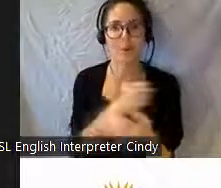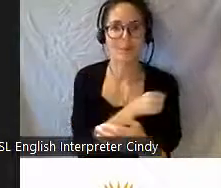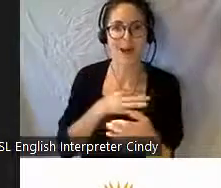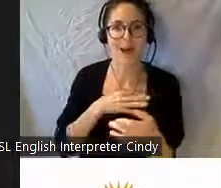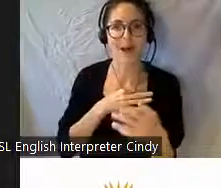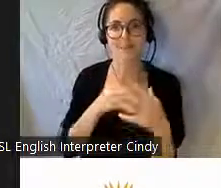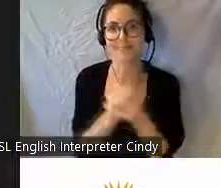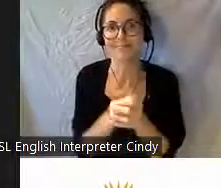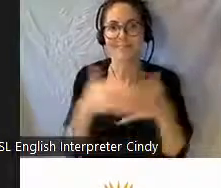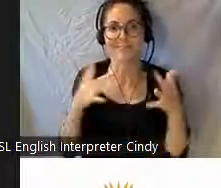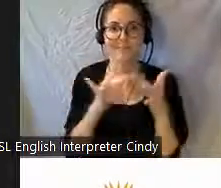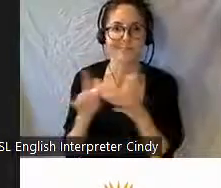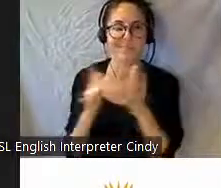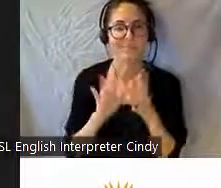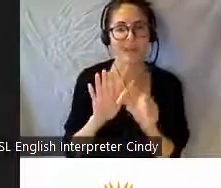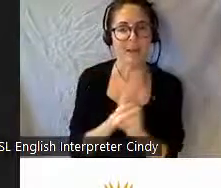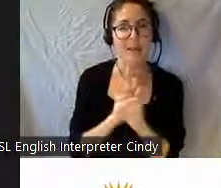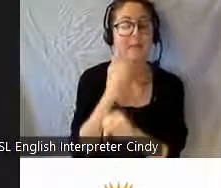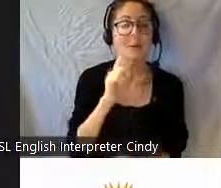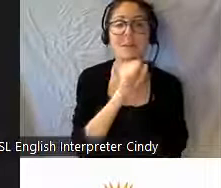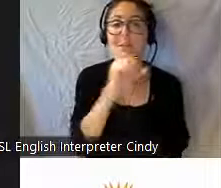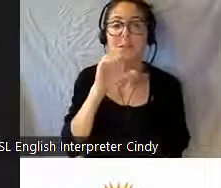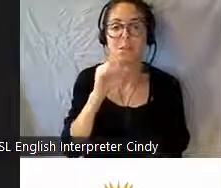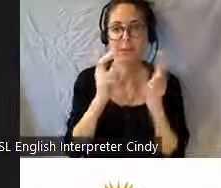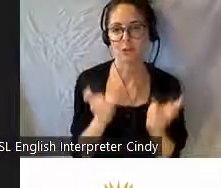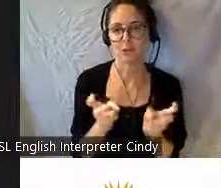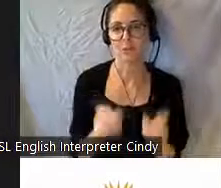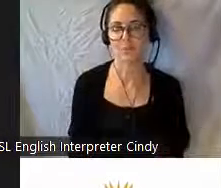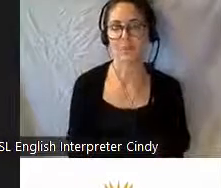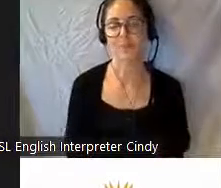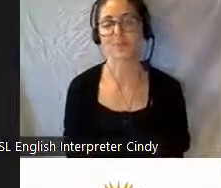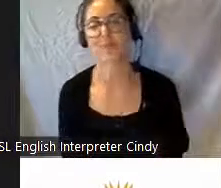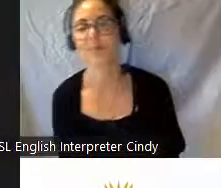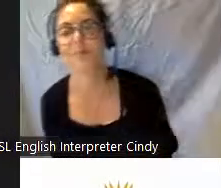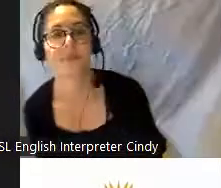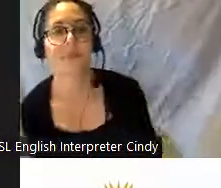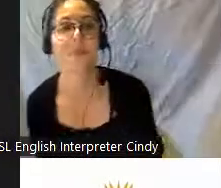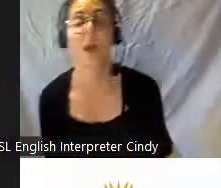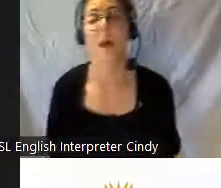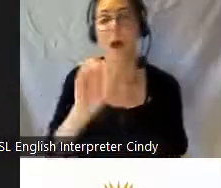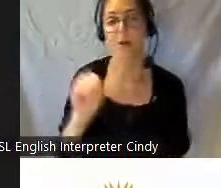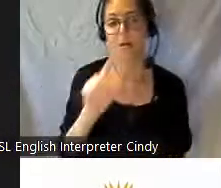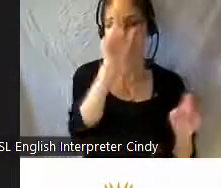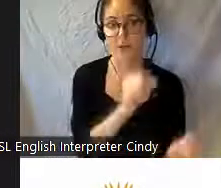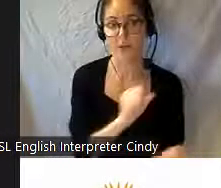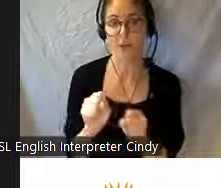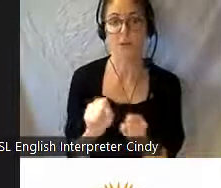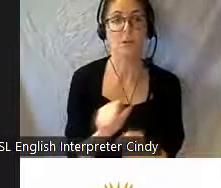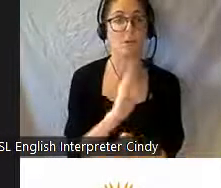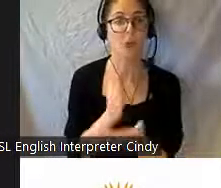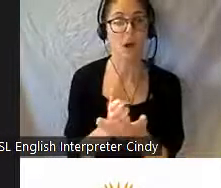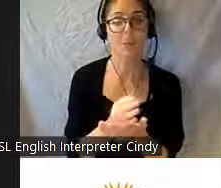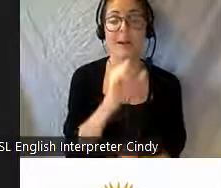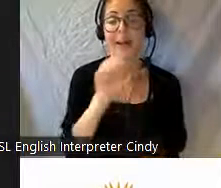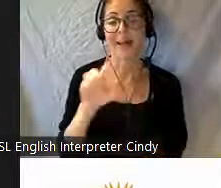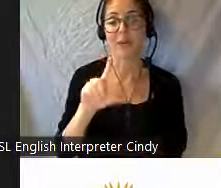and advocacy for seniors issues. And we implement Ontario's strategy to combat elder abuse. And we